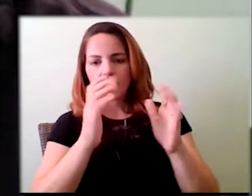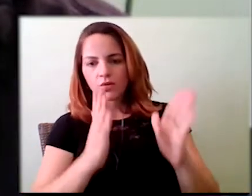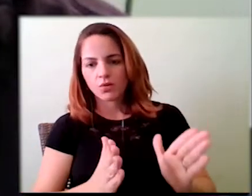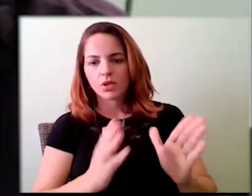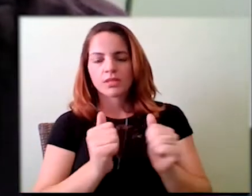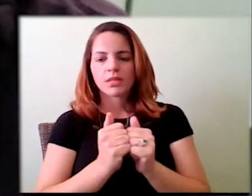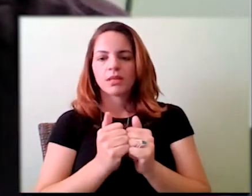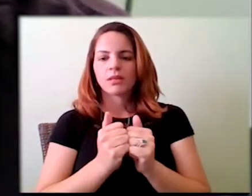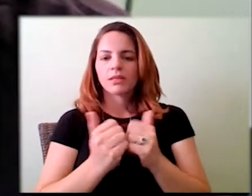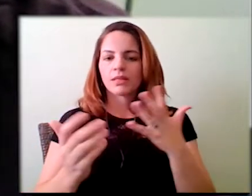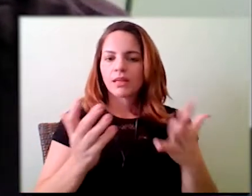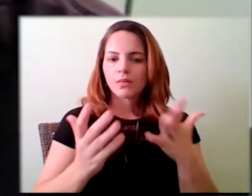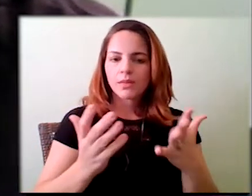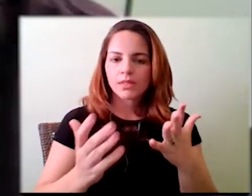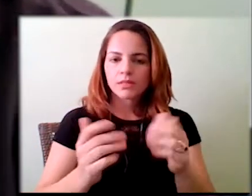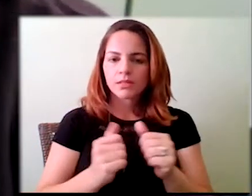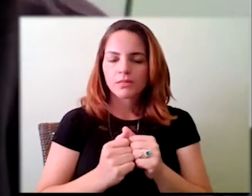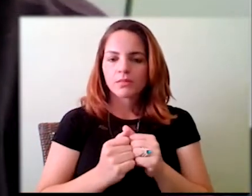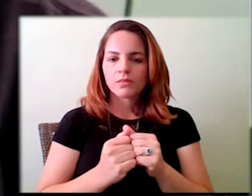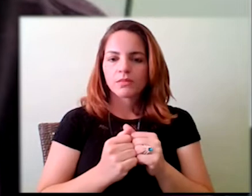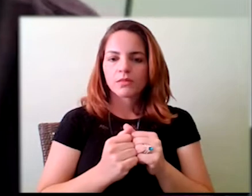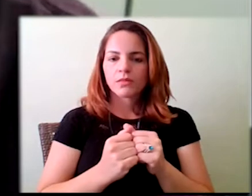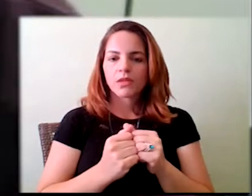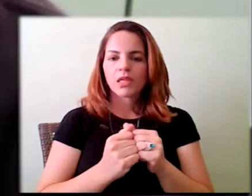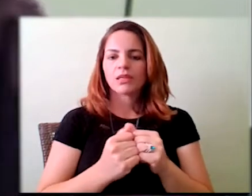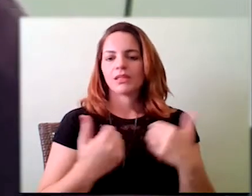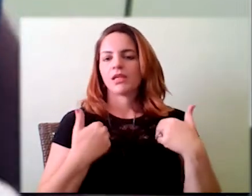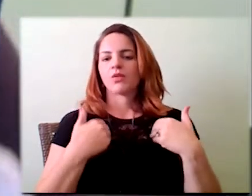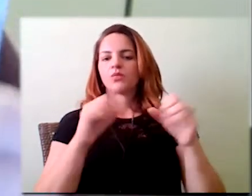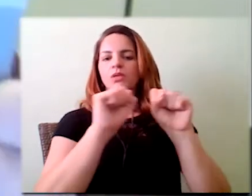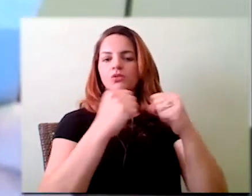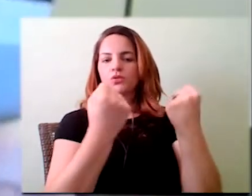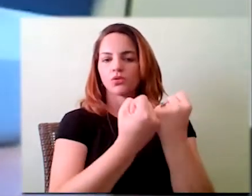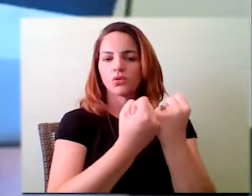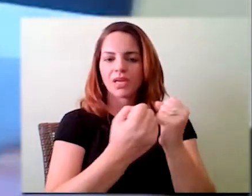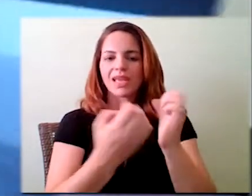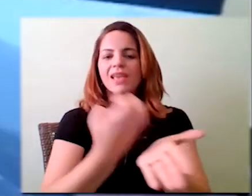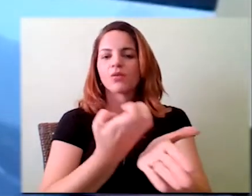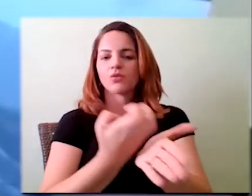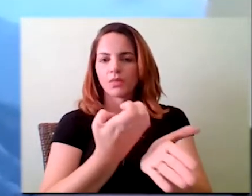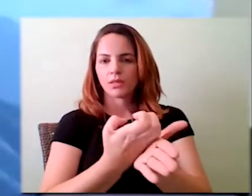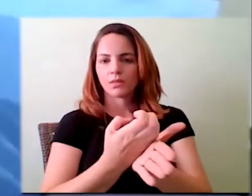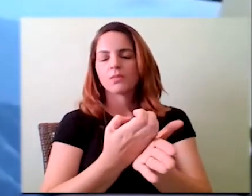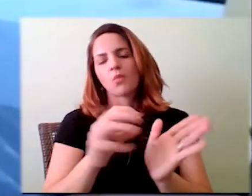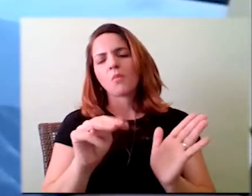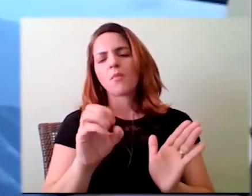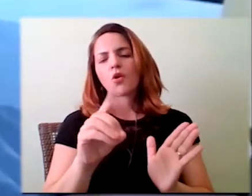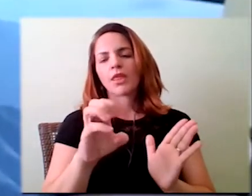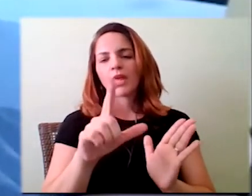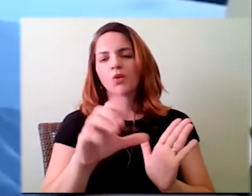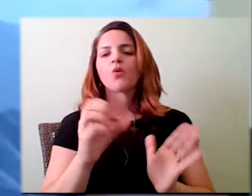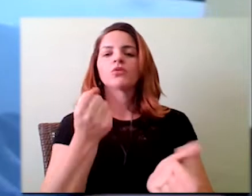property ownership and production disprove this socioeconomic model. So here we go. For those of you interested in books